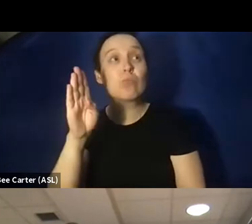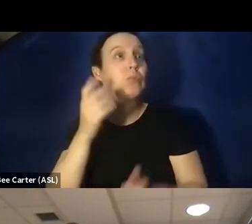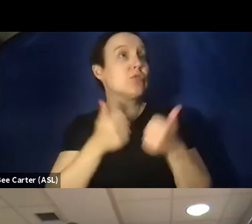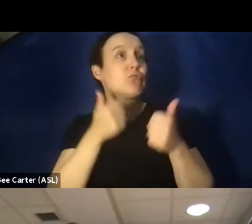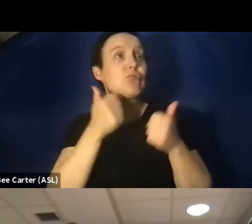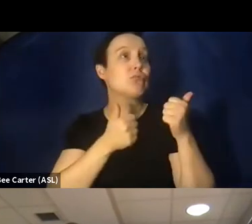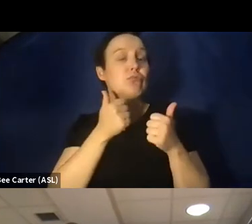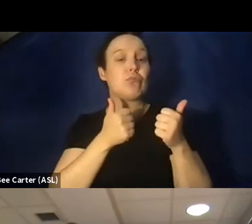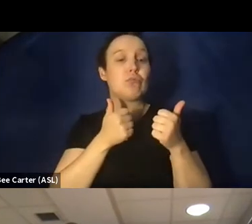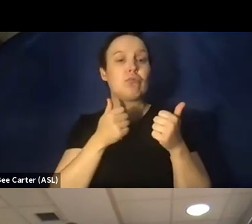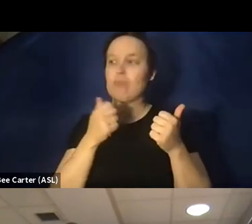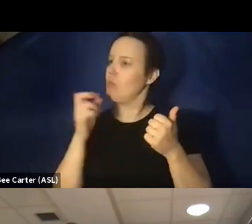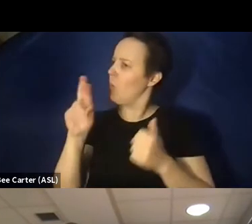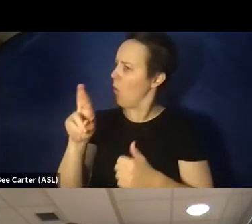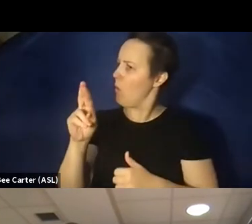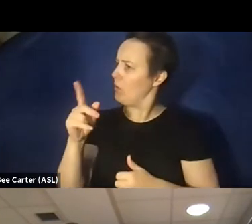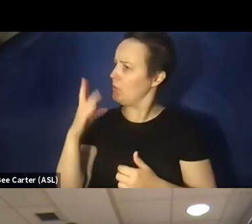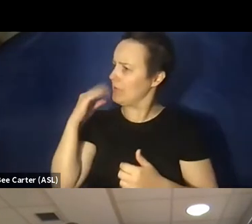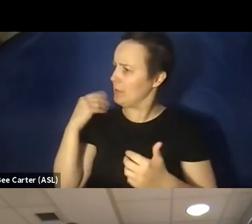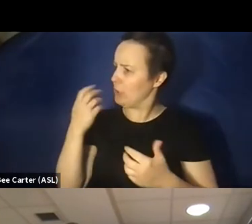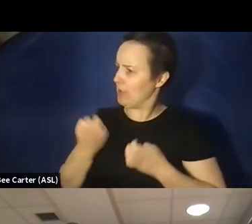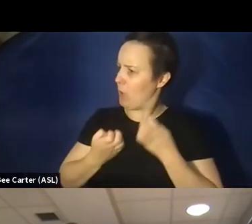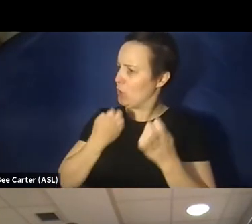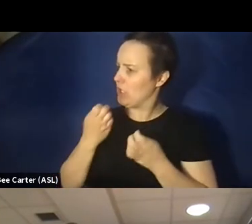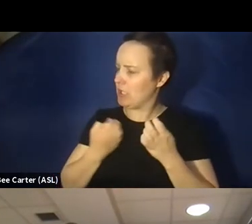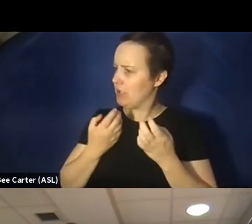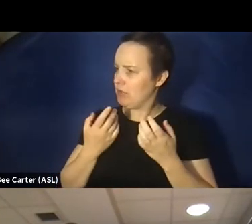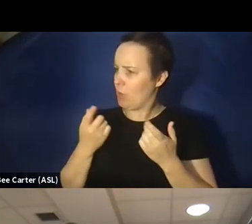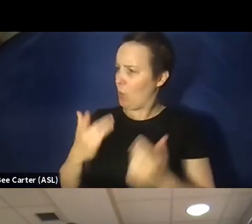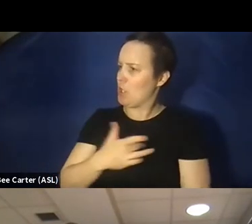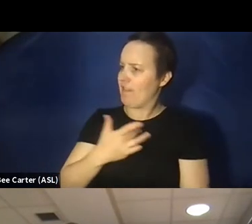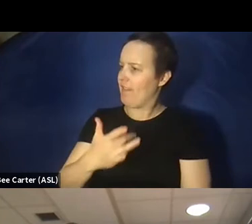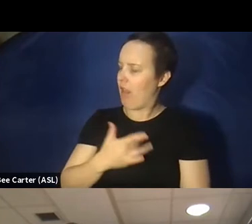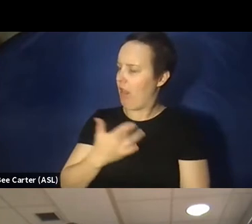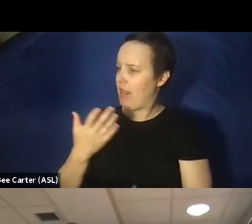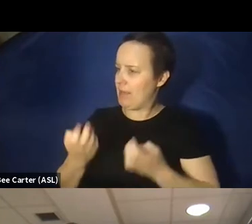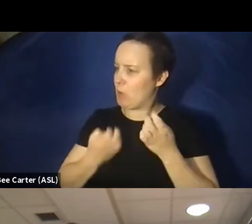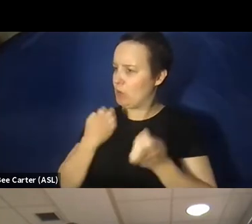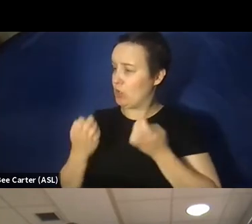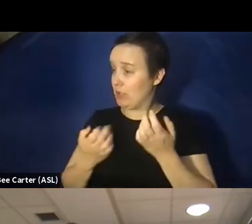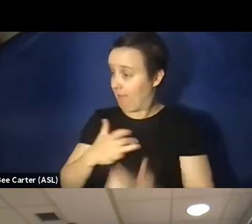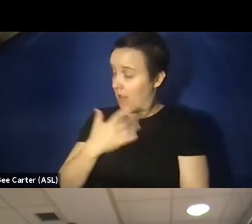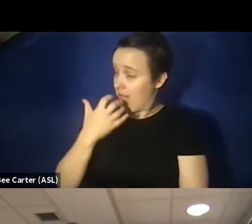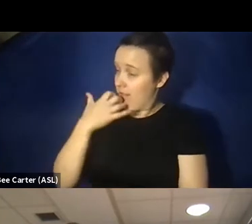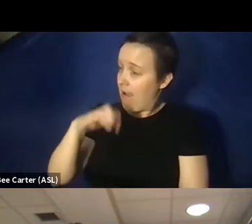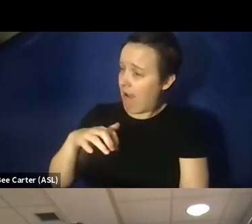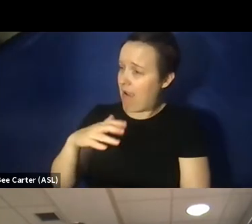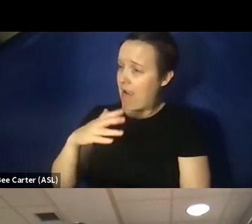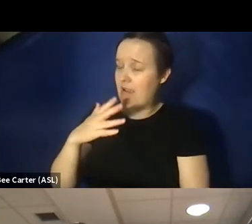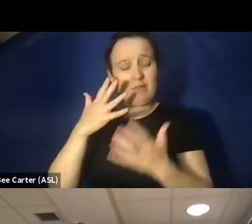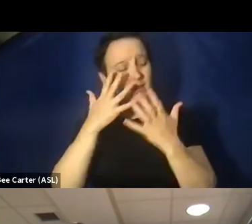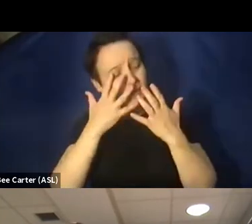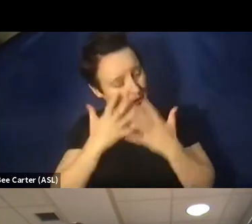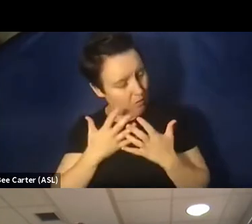Or emotional? Where did you go emotionally? Was it hot sorrow or